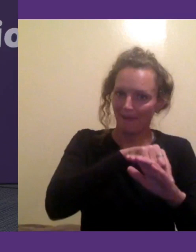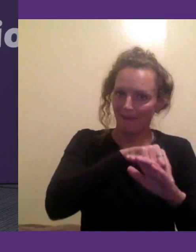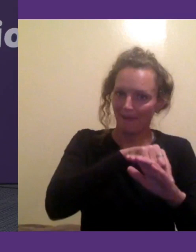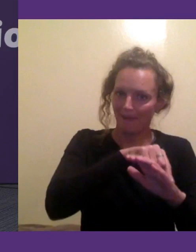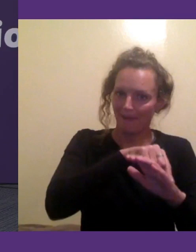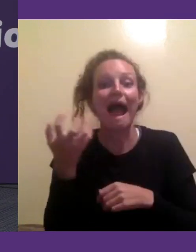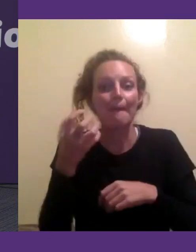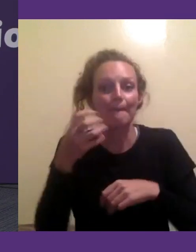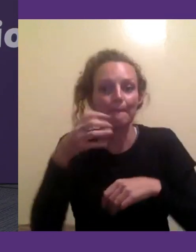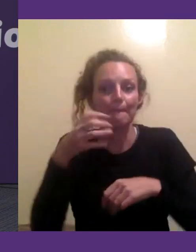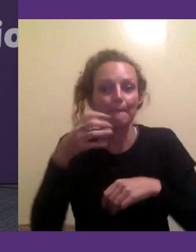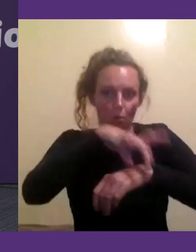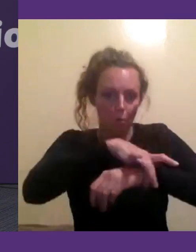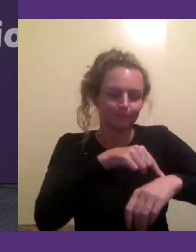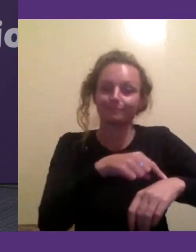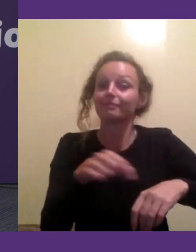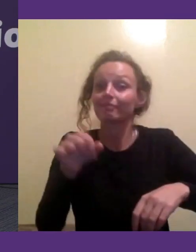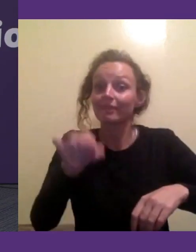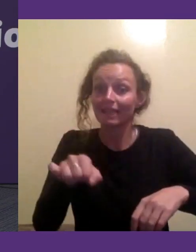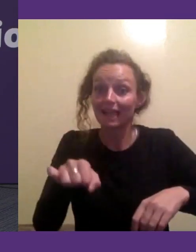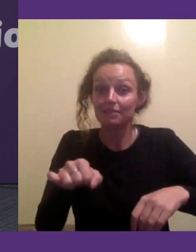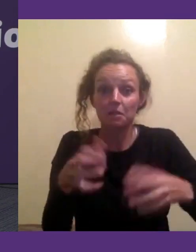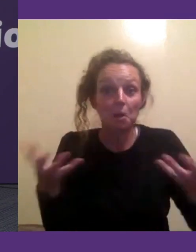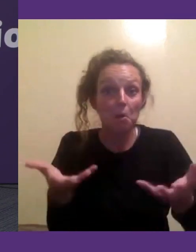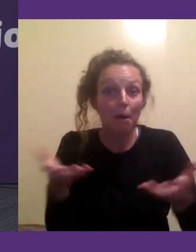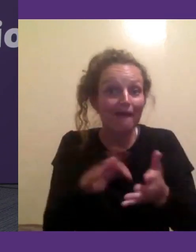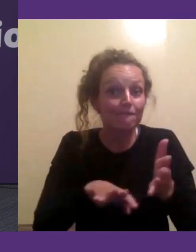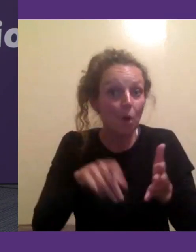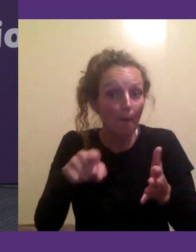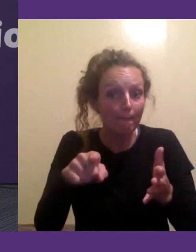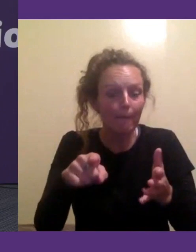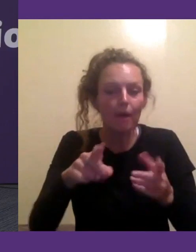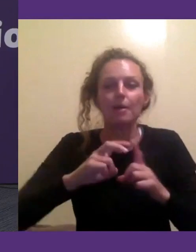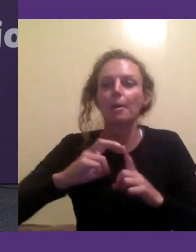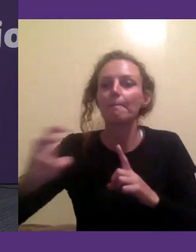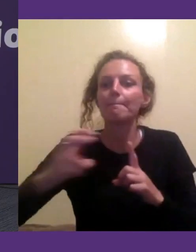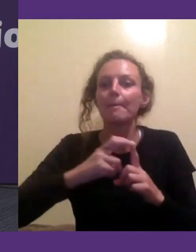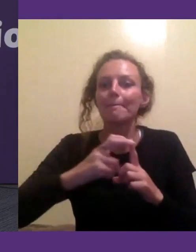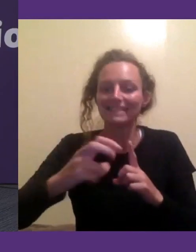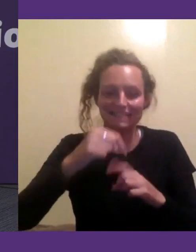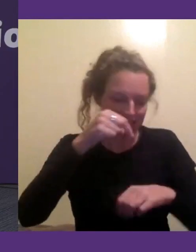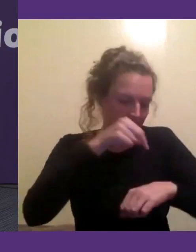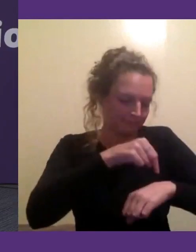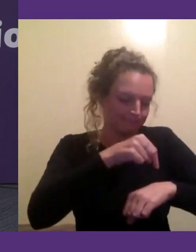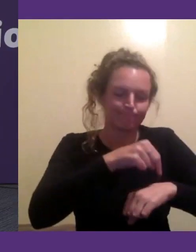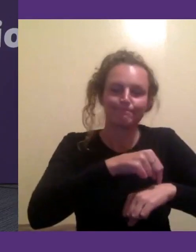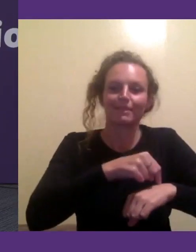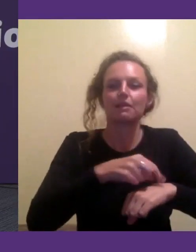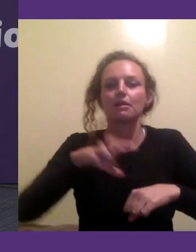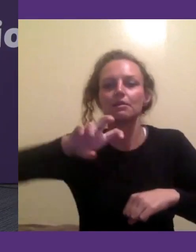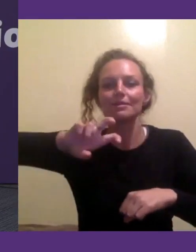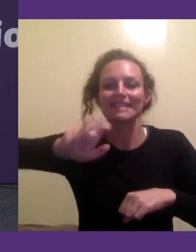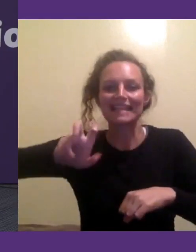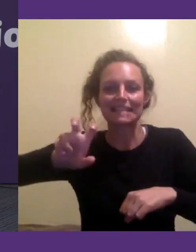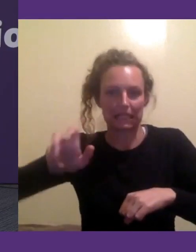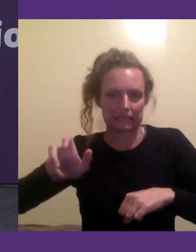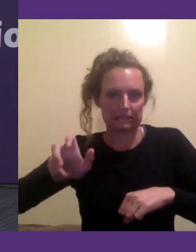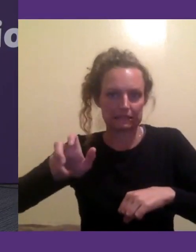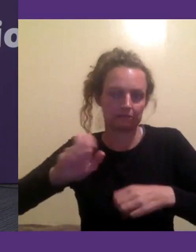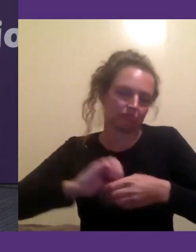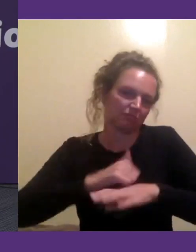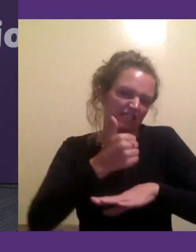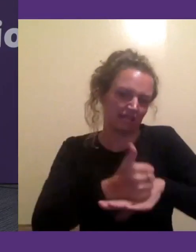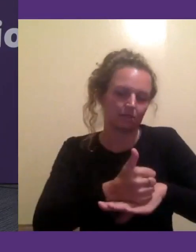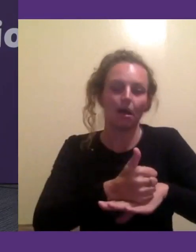mobility section in the settings for the watch. And what it does is, by being able